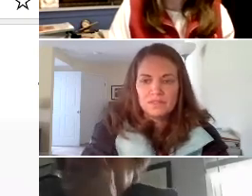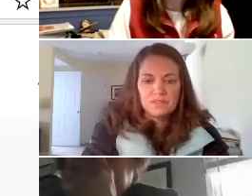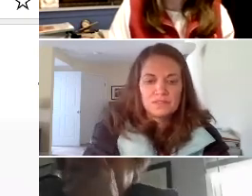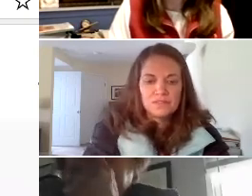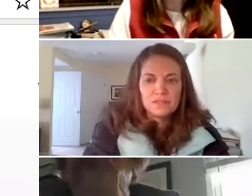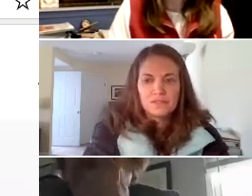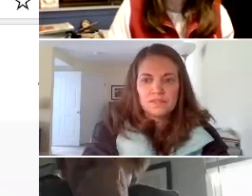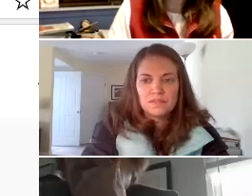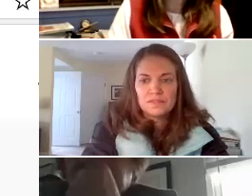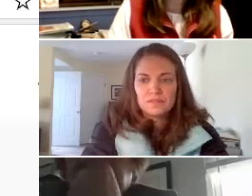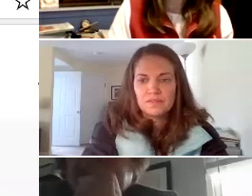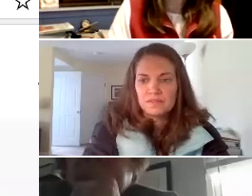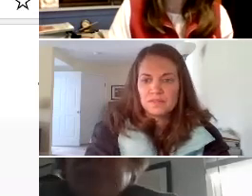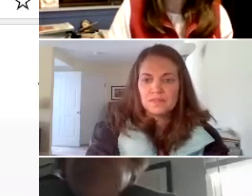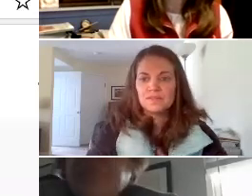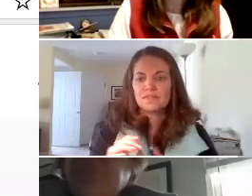Oh.